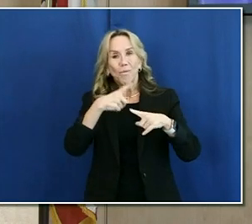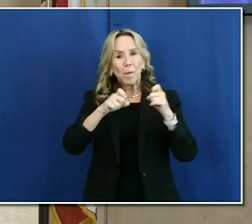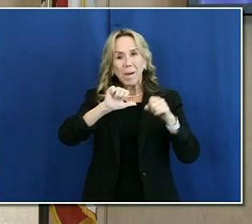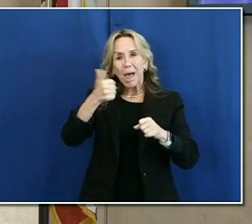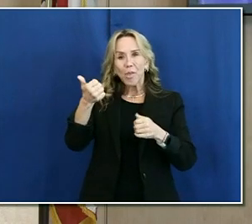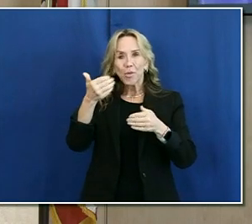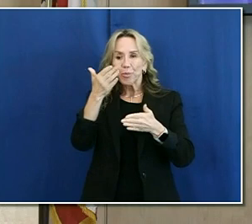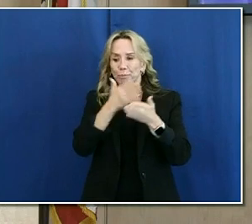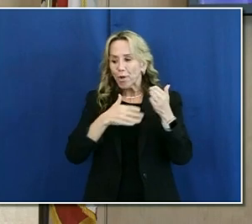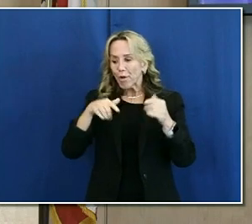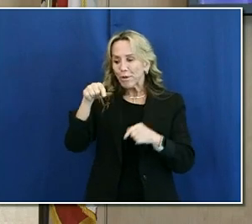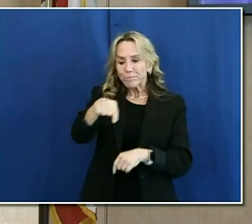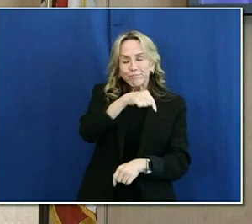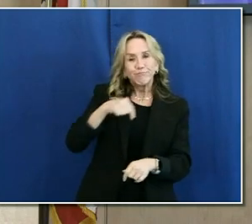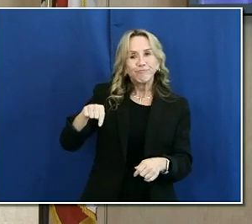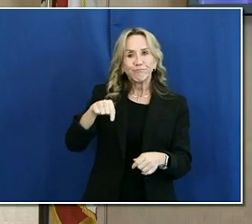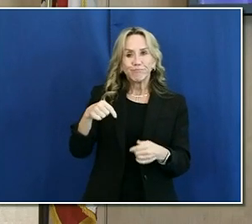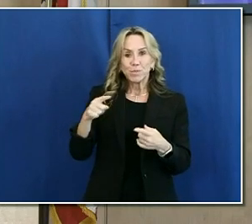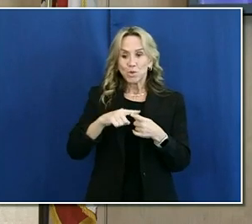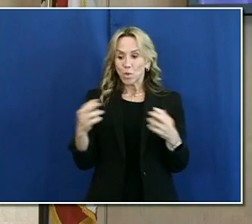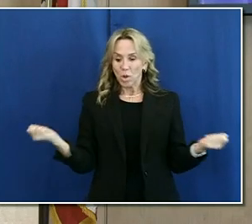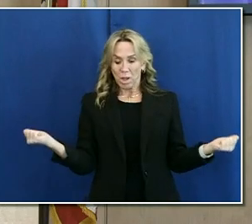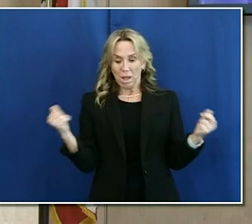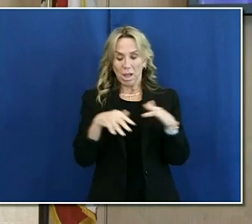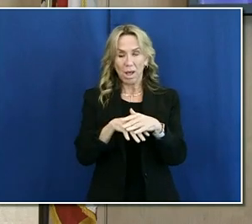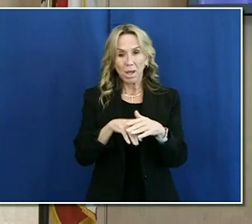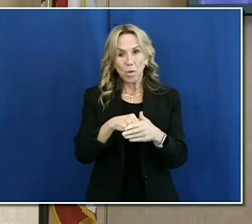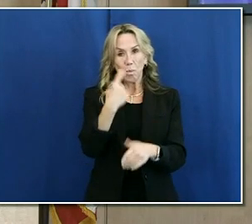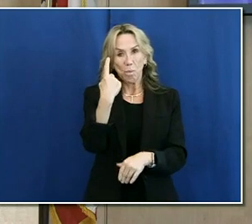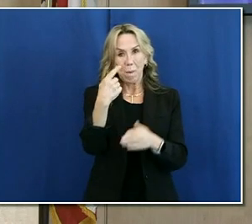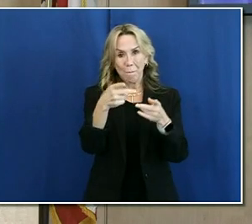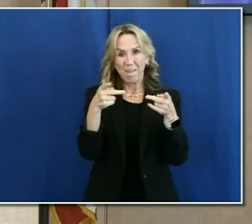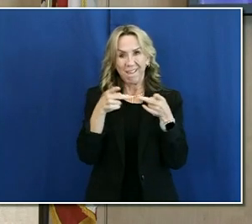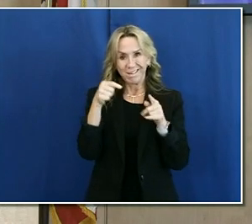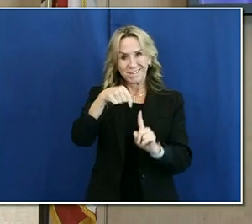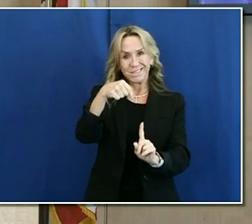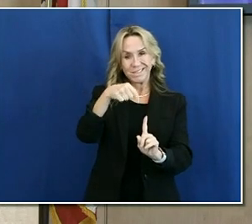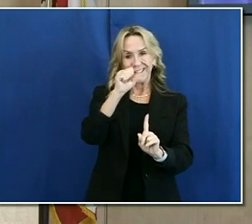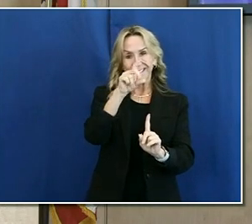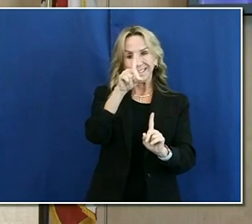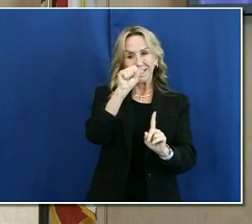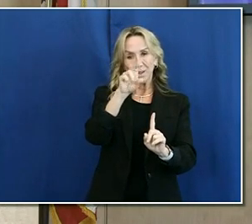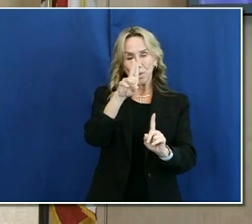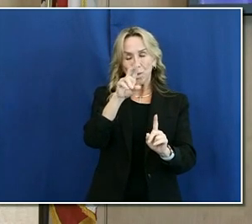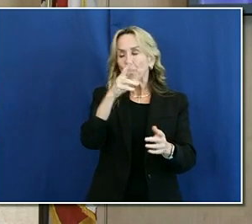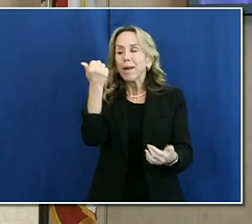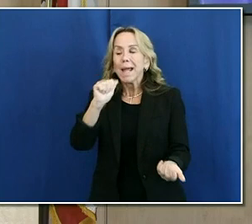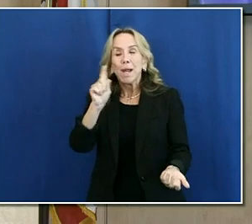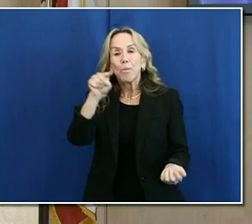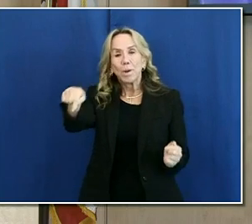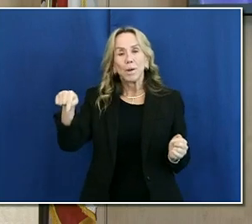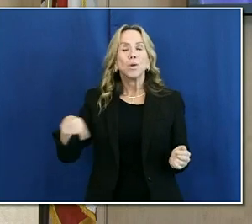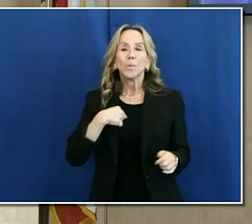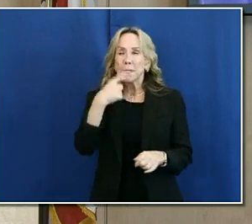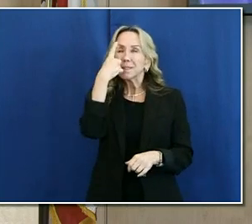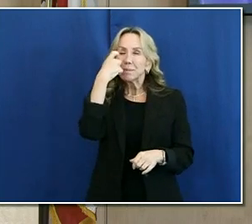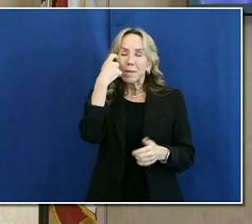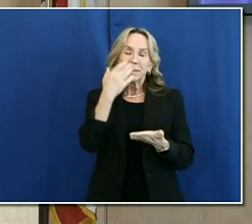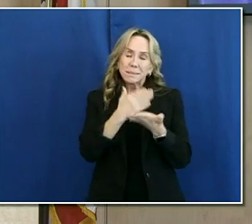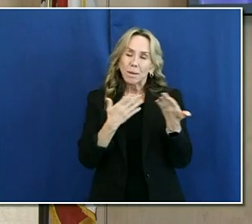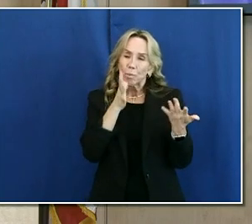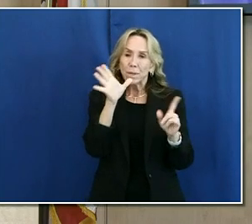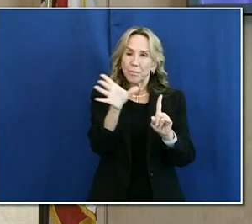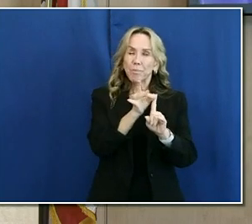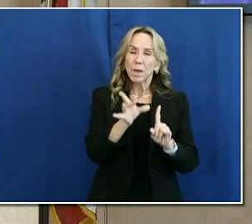the state and the country together in one place, we would expect that some cases would be positive.